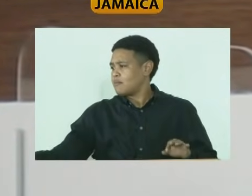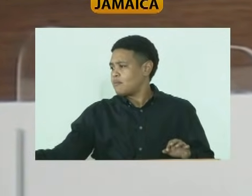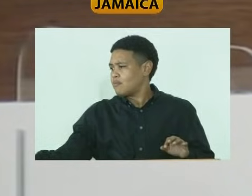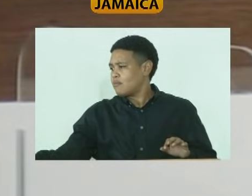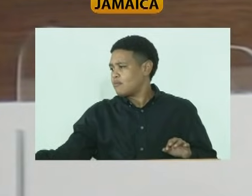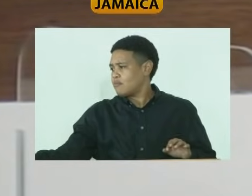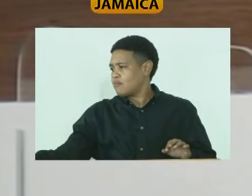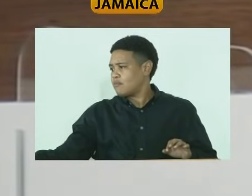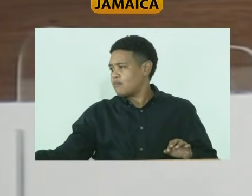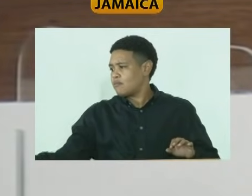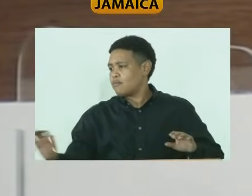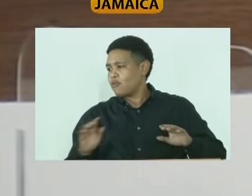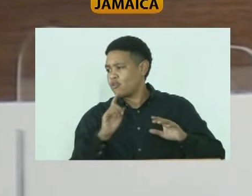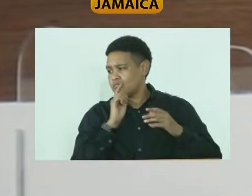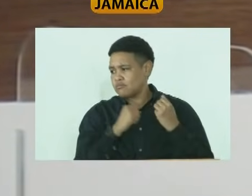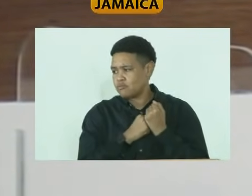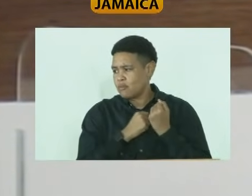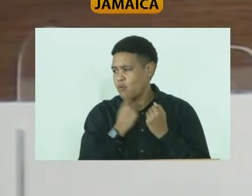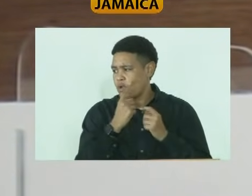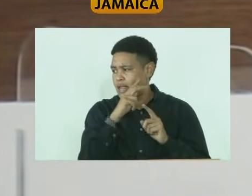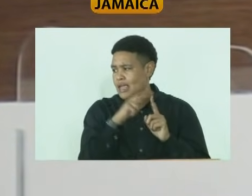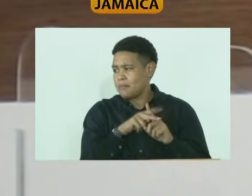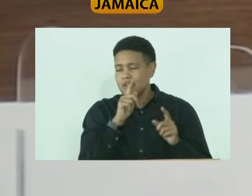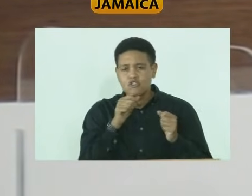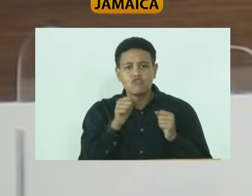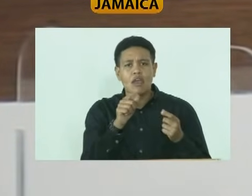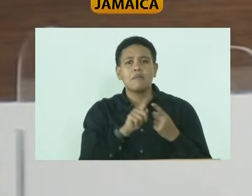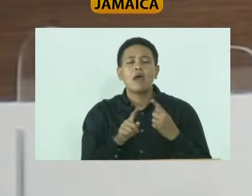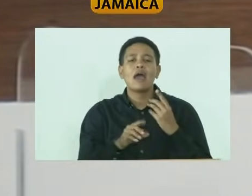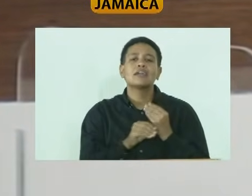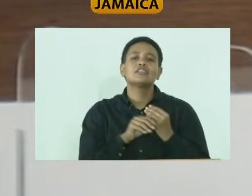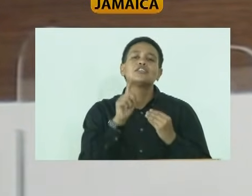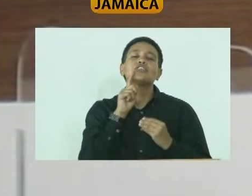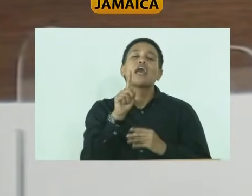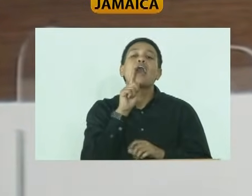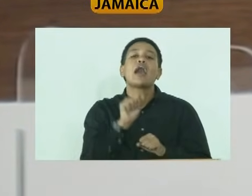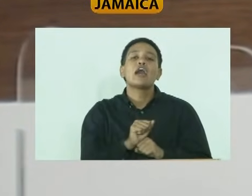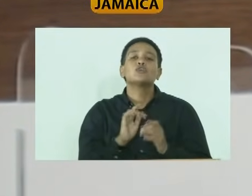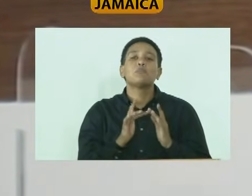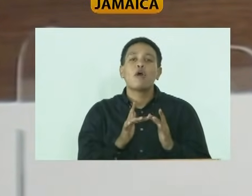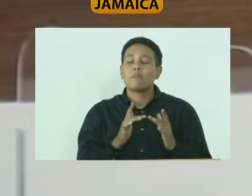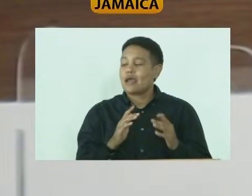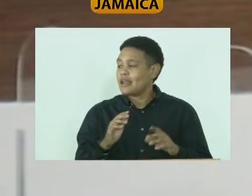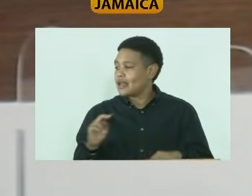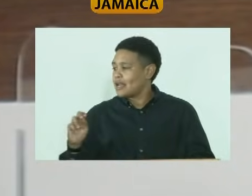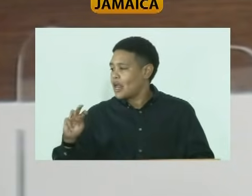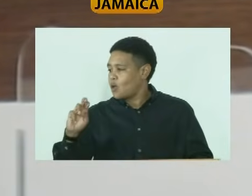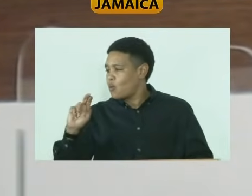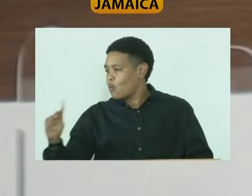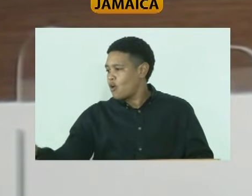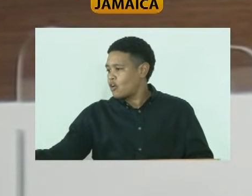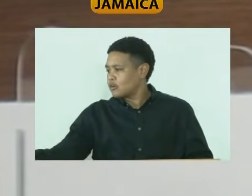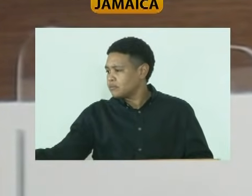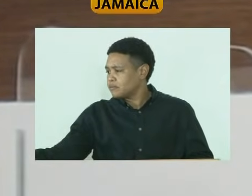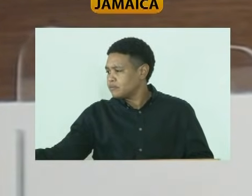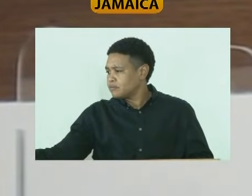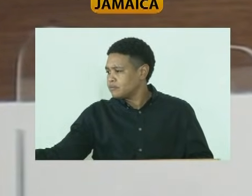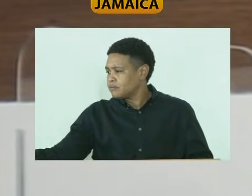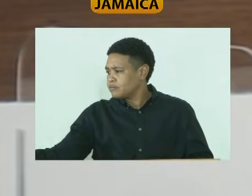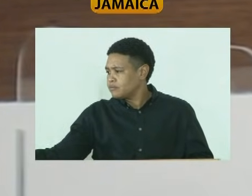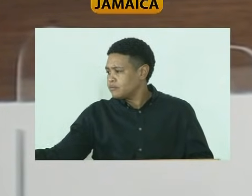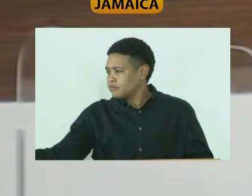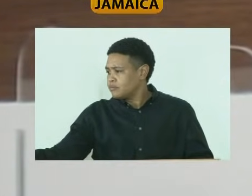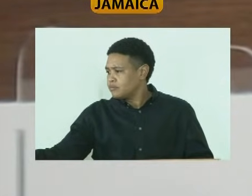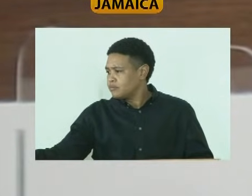support not only the implementation of the strategy, but also the actual broadband network. Since May of this year, The